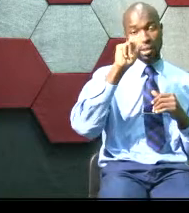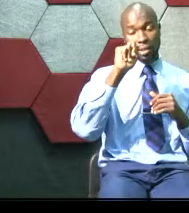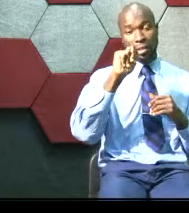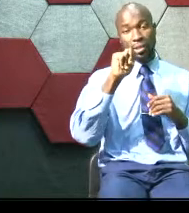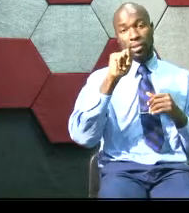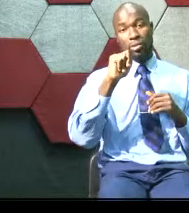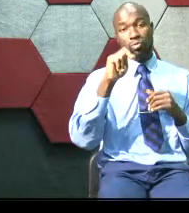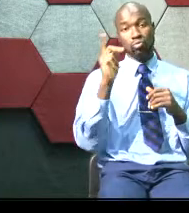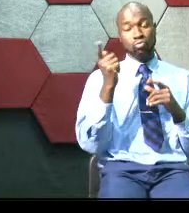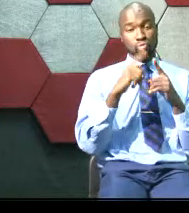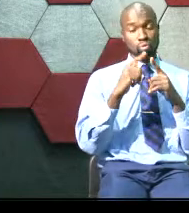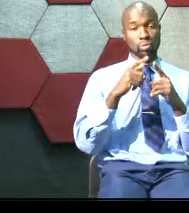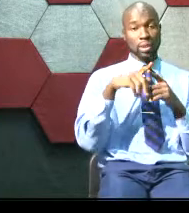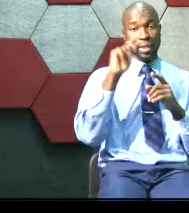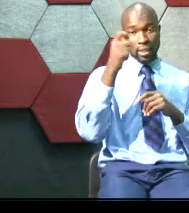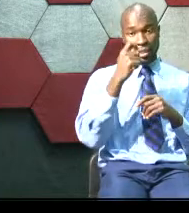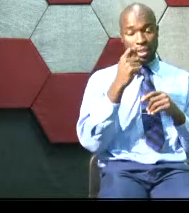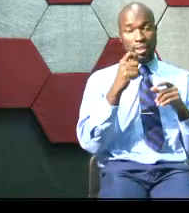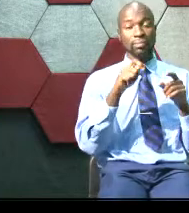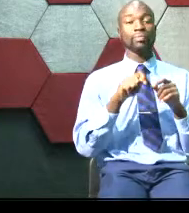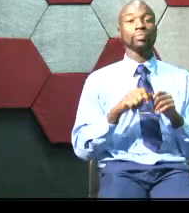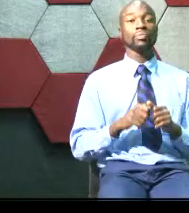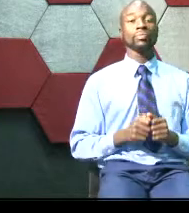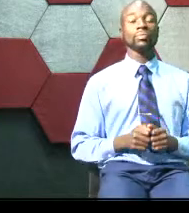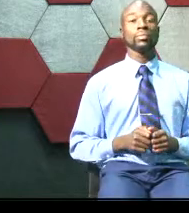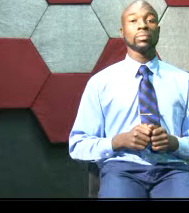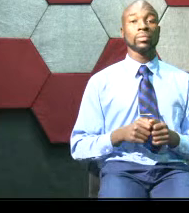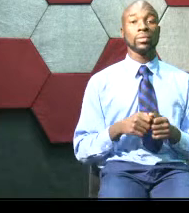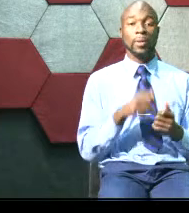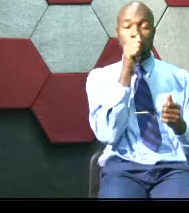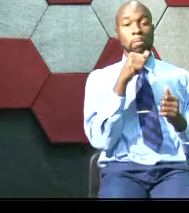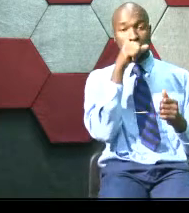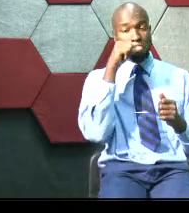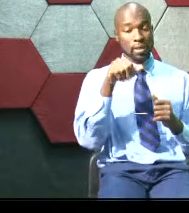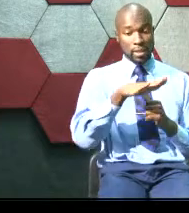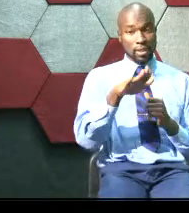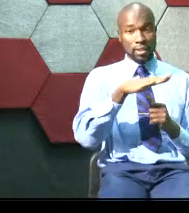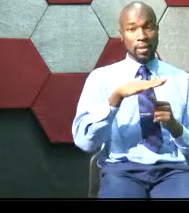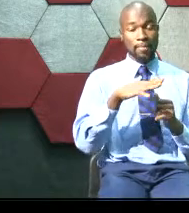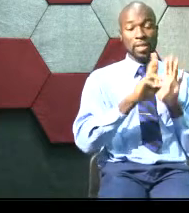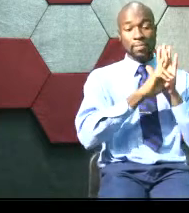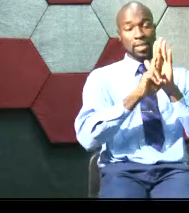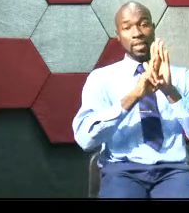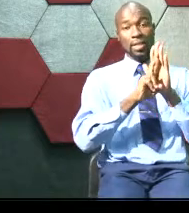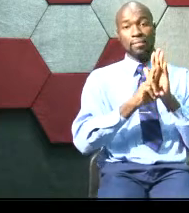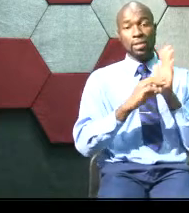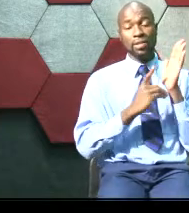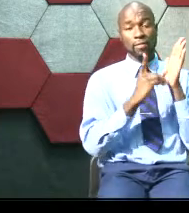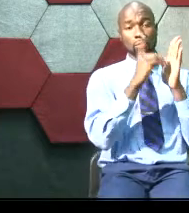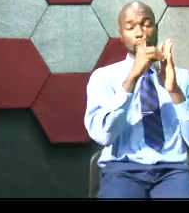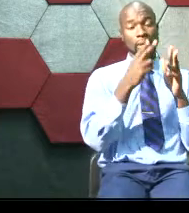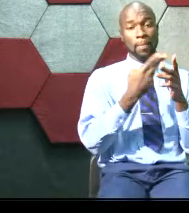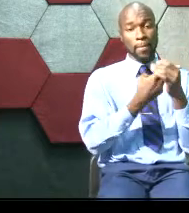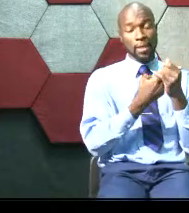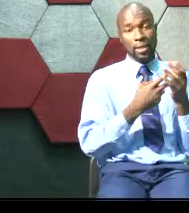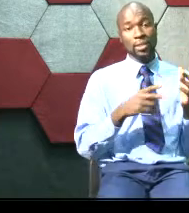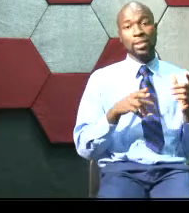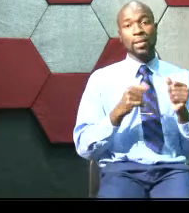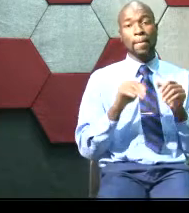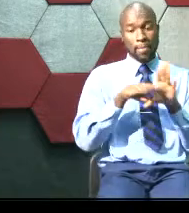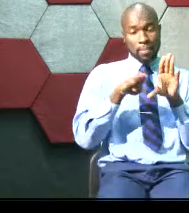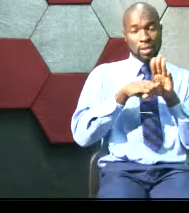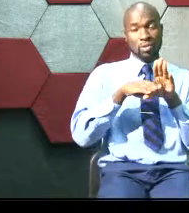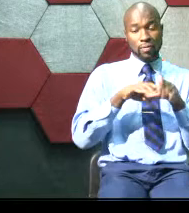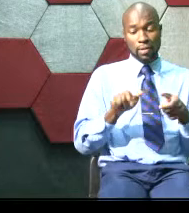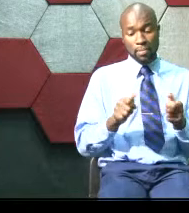Excellency Fionnuala Quinlan, private sector representatives, development partners, members of